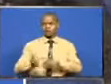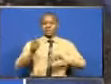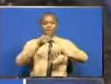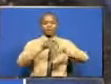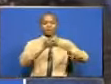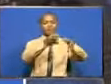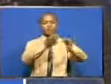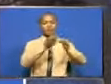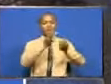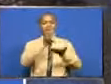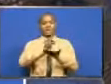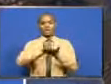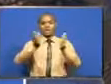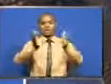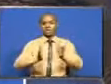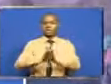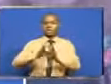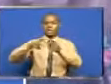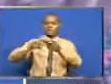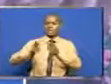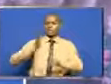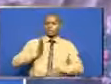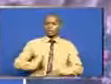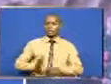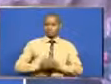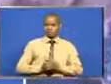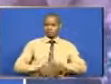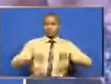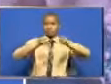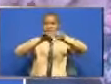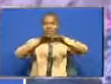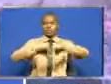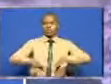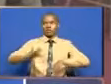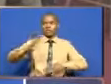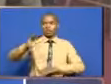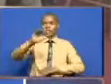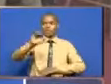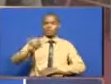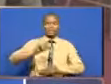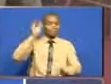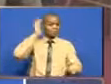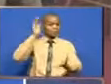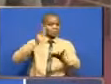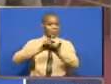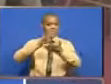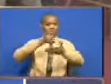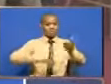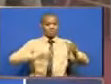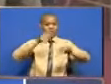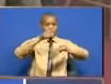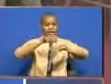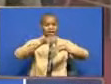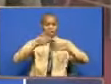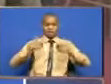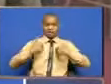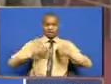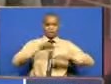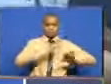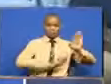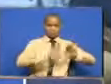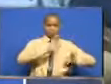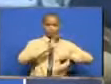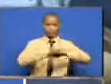accountants, auditors and engineers. Devolution Cabinet Secretary Eugene Wamalwa believes adherence to both professional code of conduct and